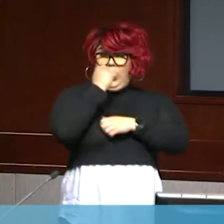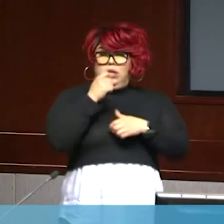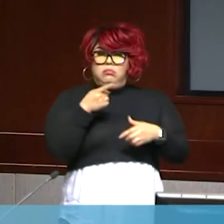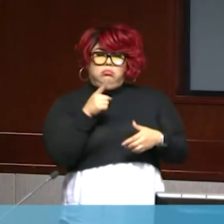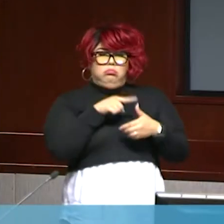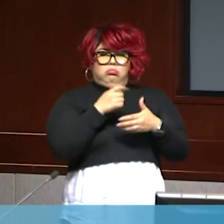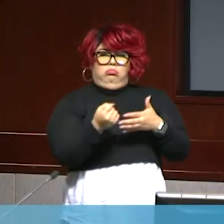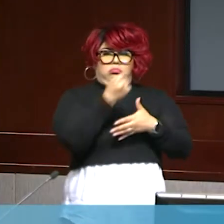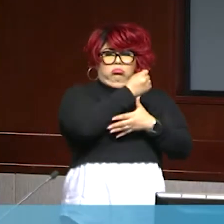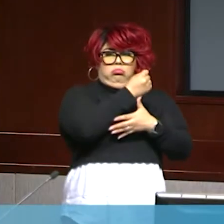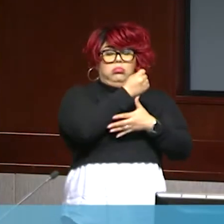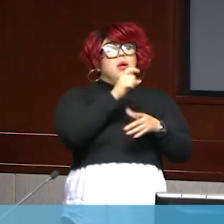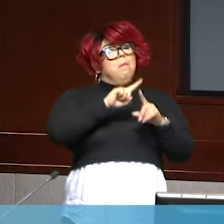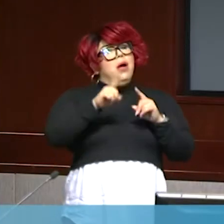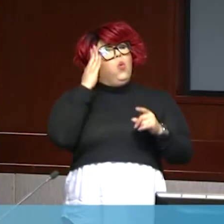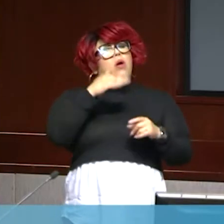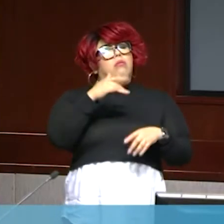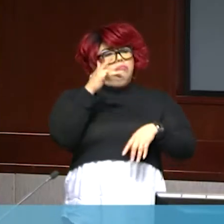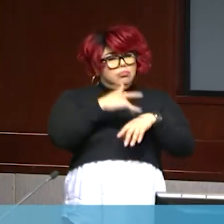every skilled nursing facility.